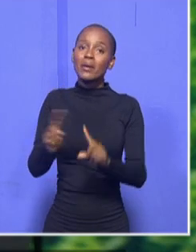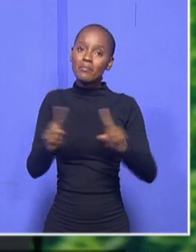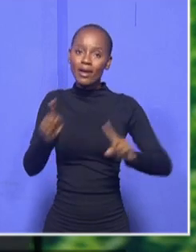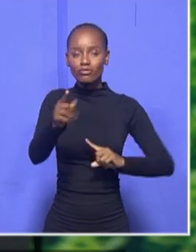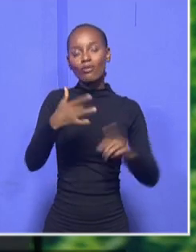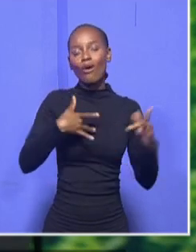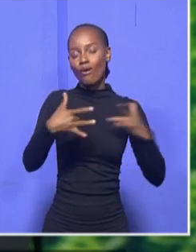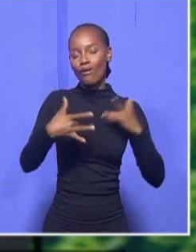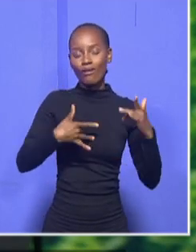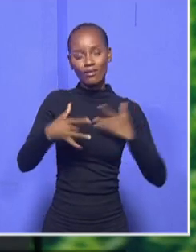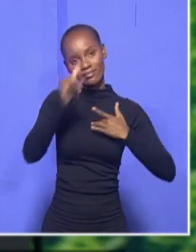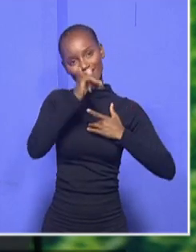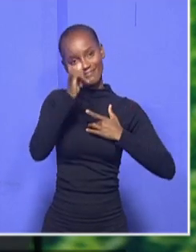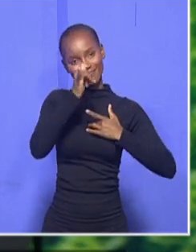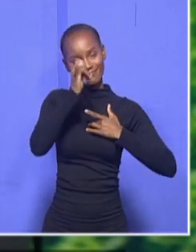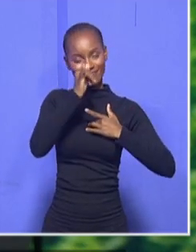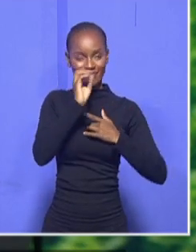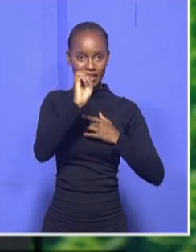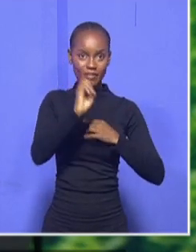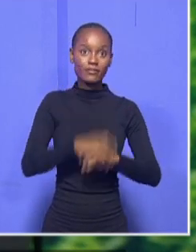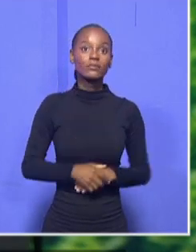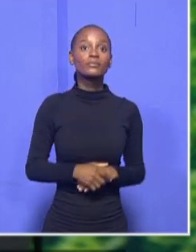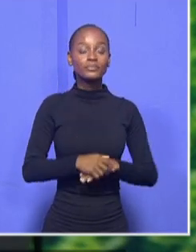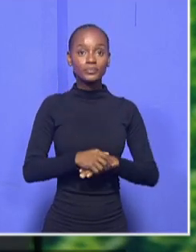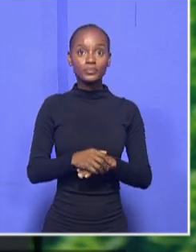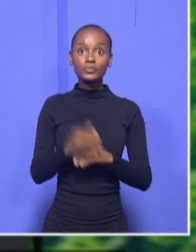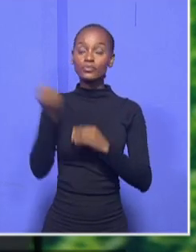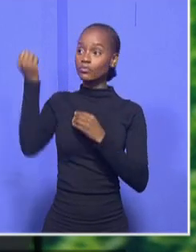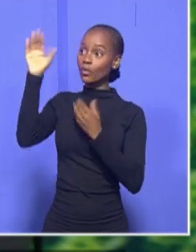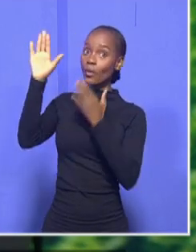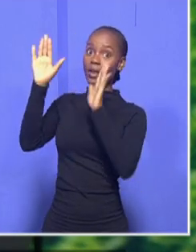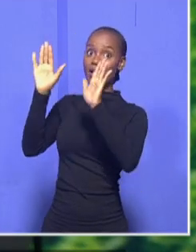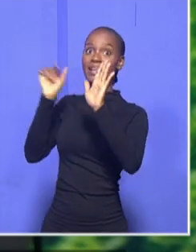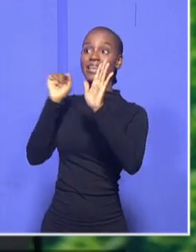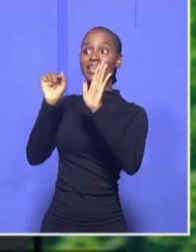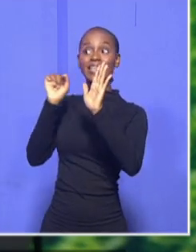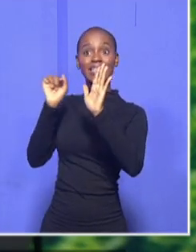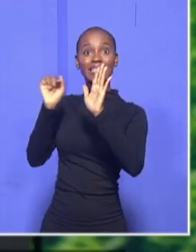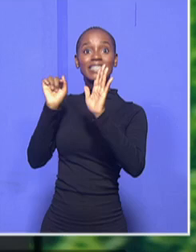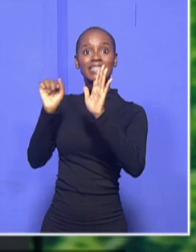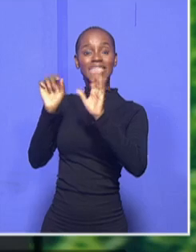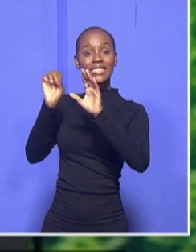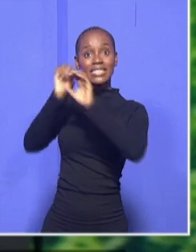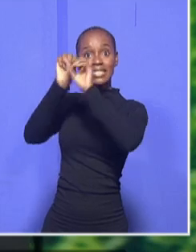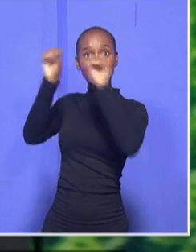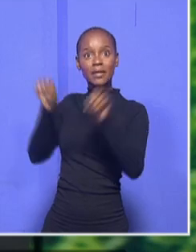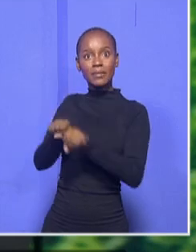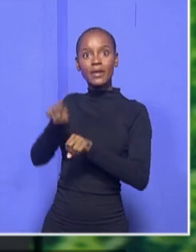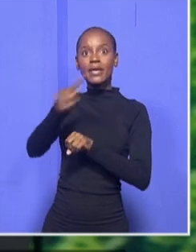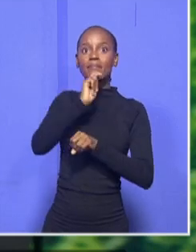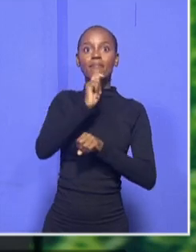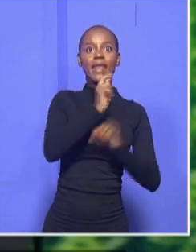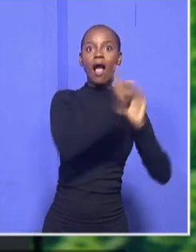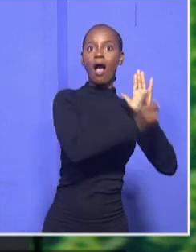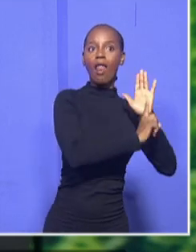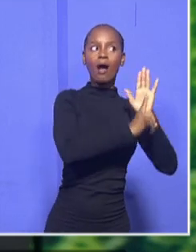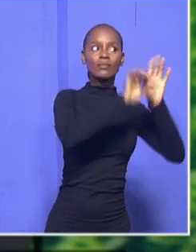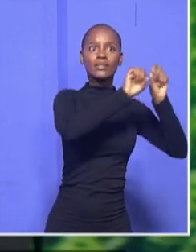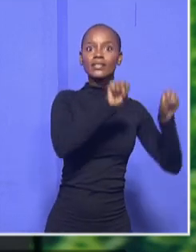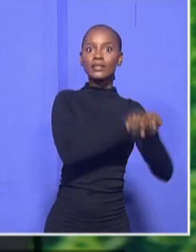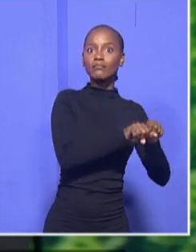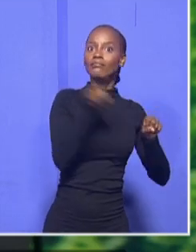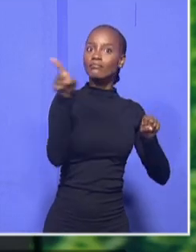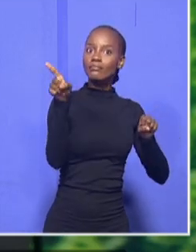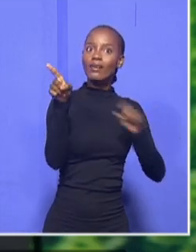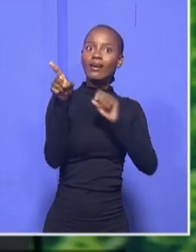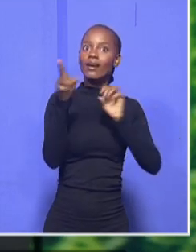The irony is, if you've got a solar system, your alarm system is always working. So we've actually seen that it's actually benefited in terms